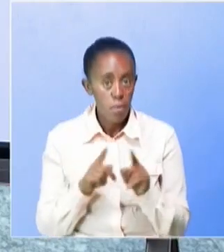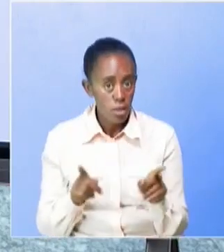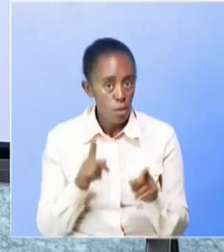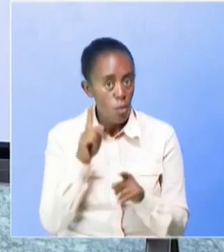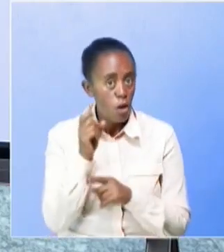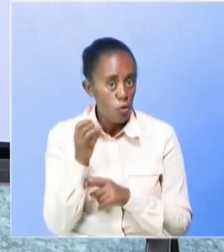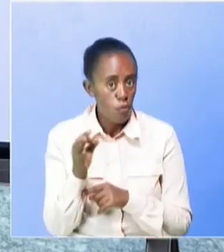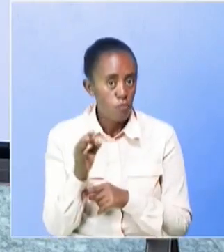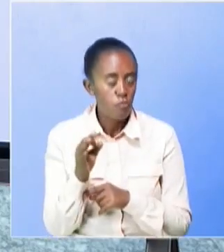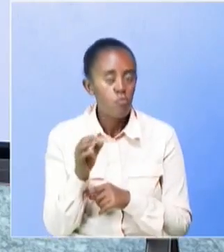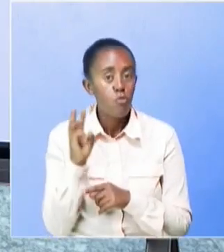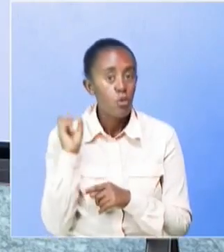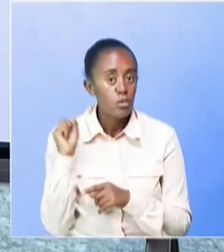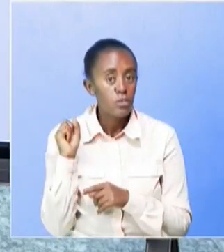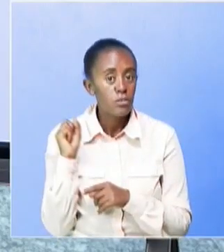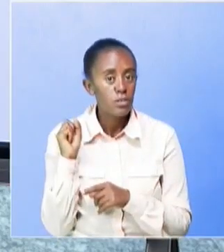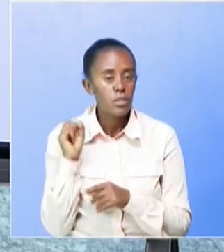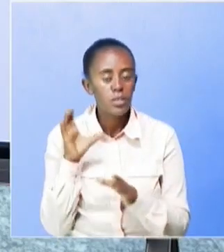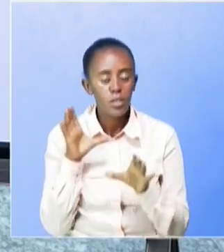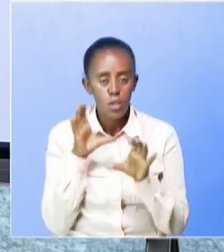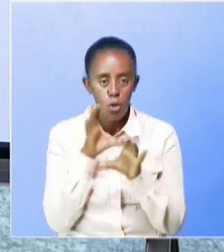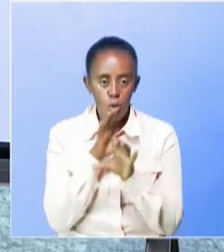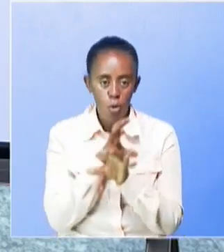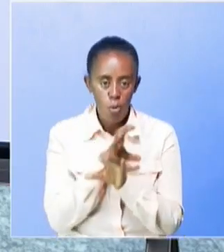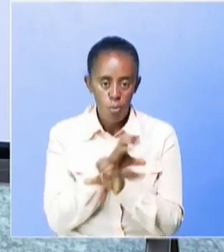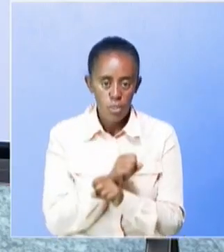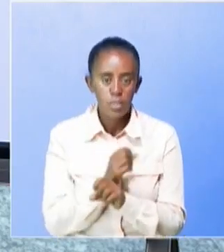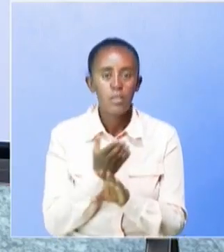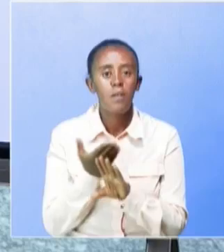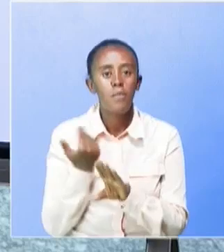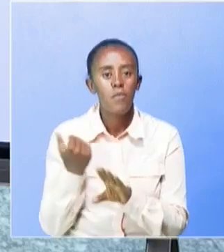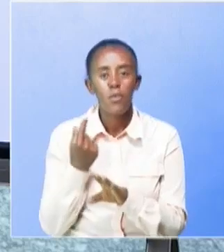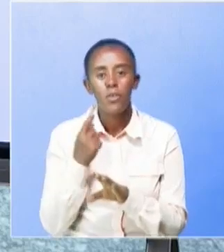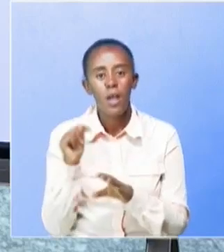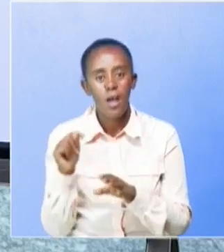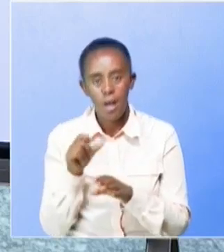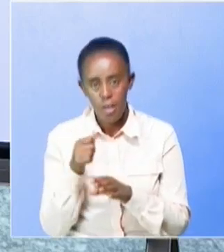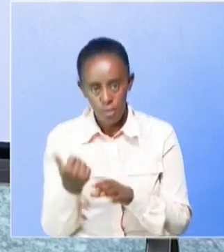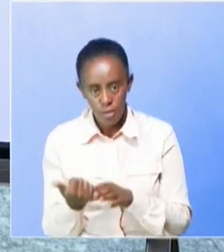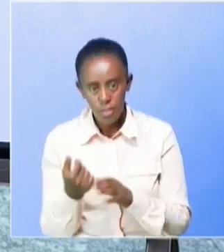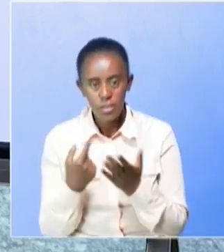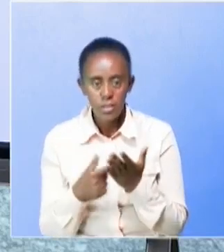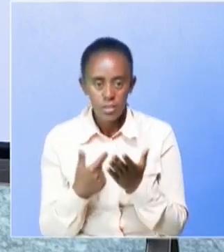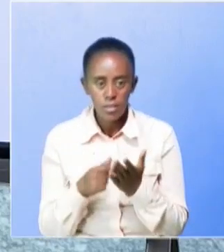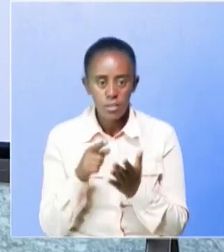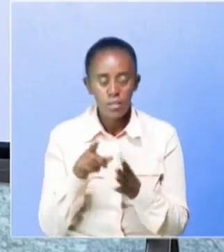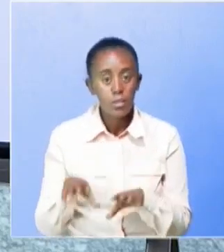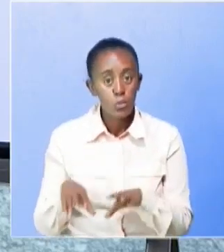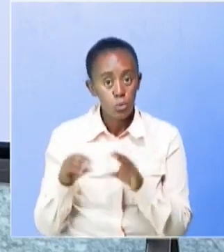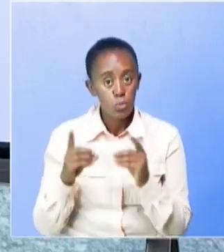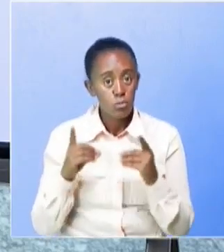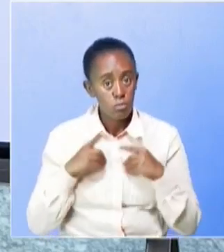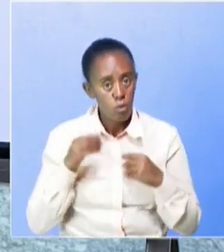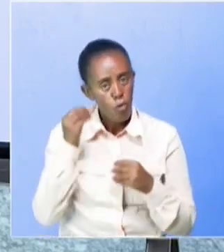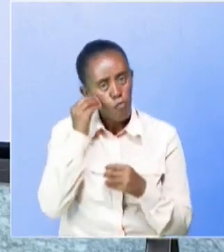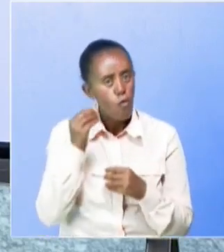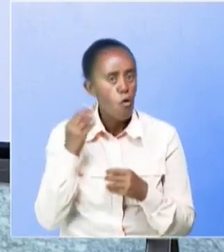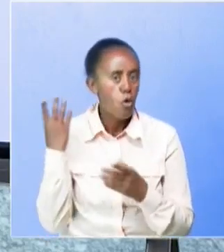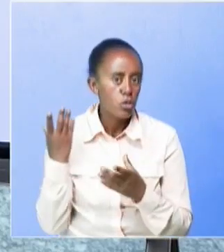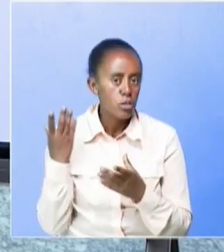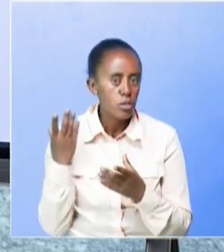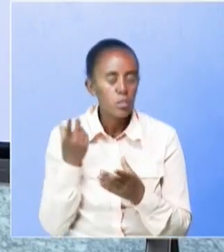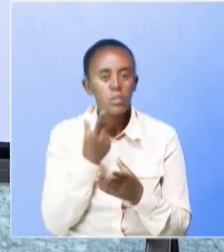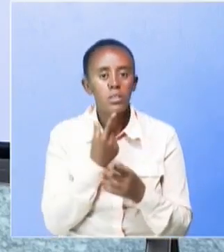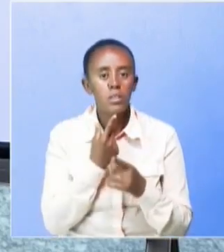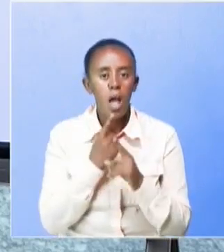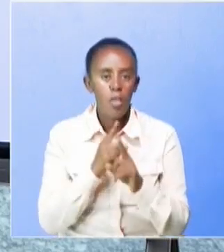them was completed before the other. The students had already forgotten the